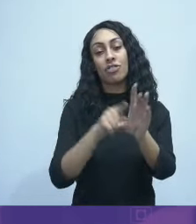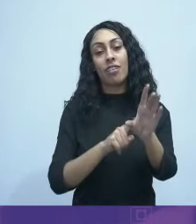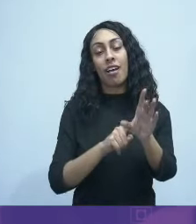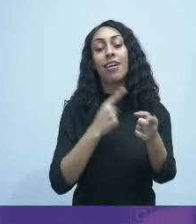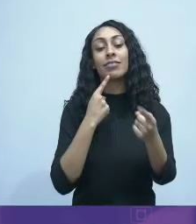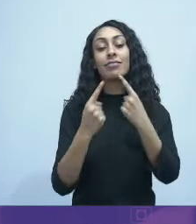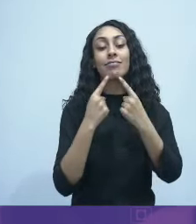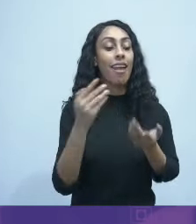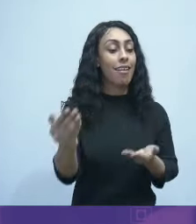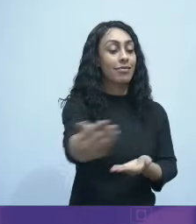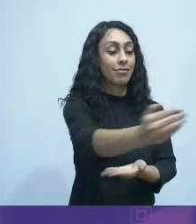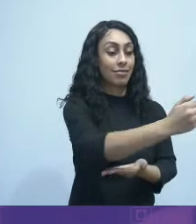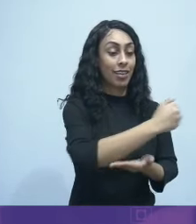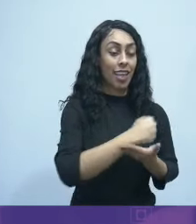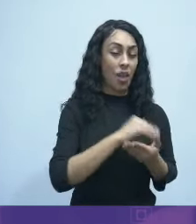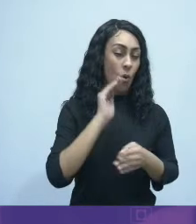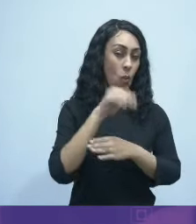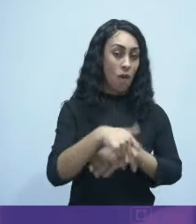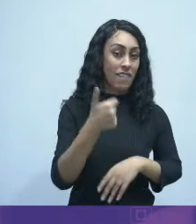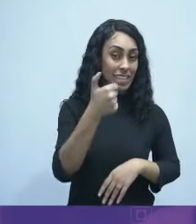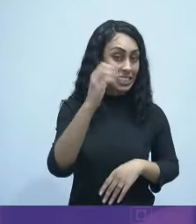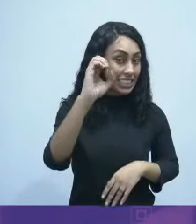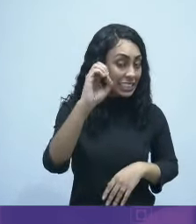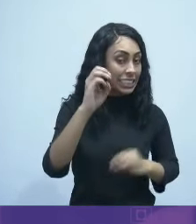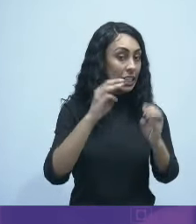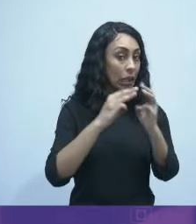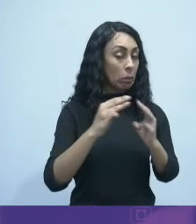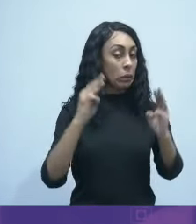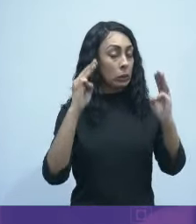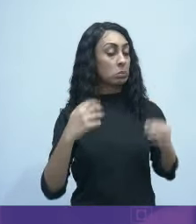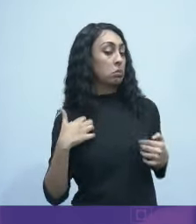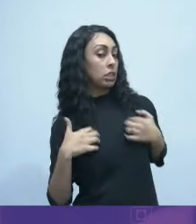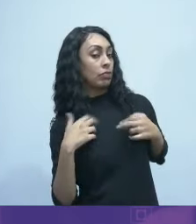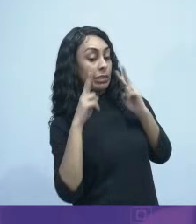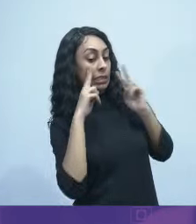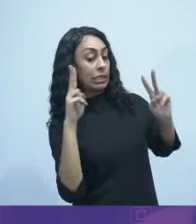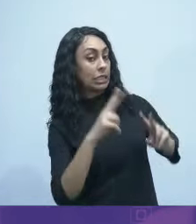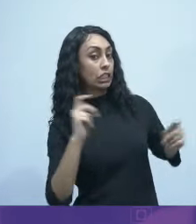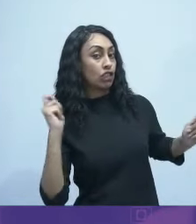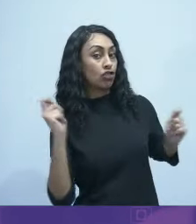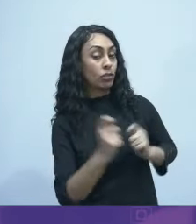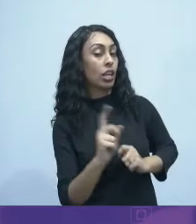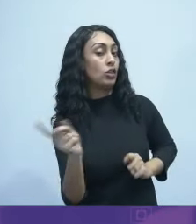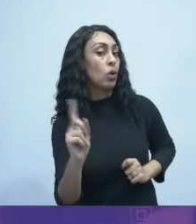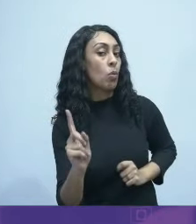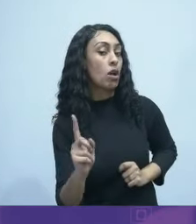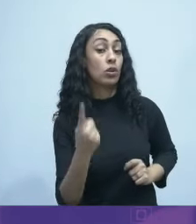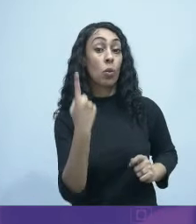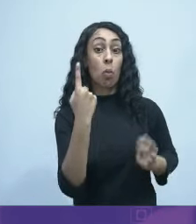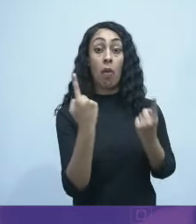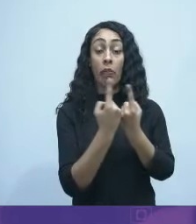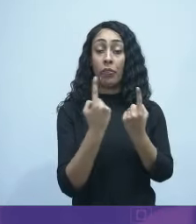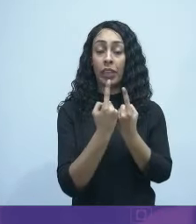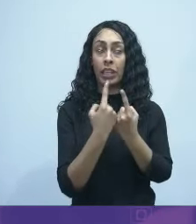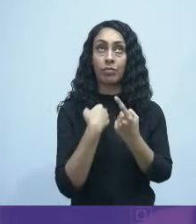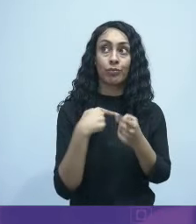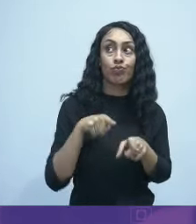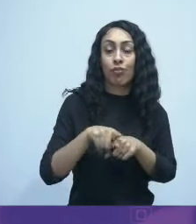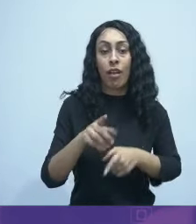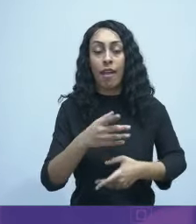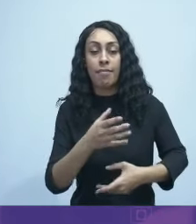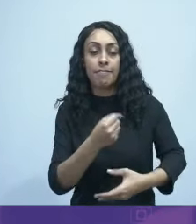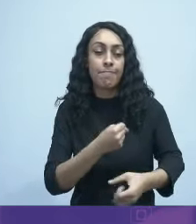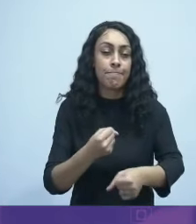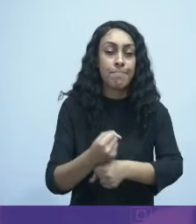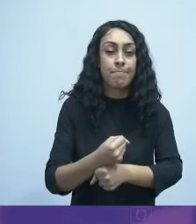data from over 60 museums, so it'll be interesting to see if there's any changes there. And I think one of the things we're really grappling with at the moment,